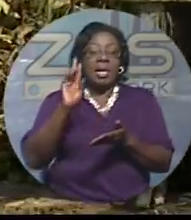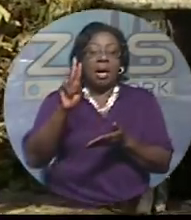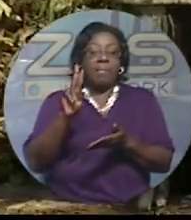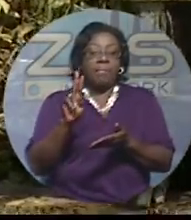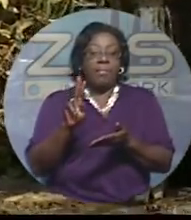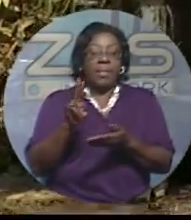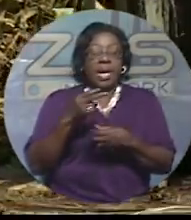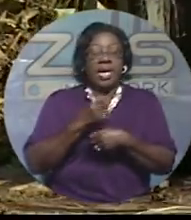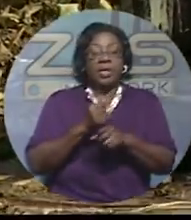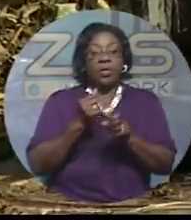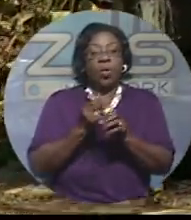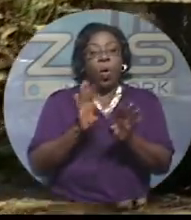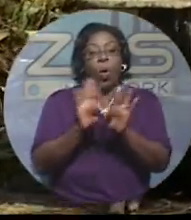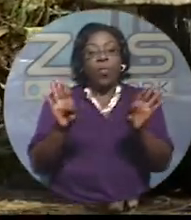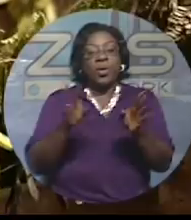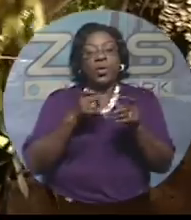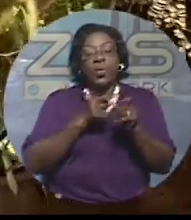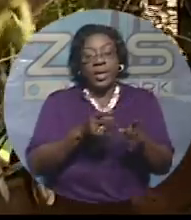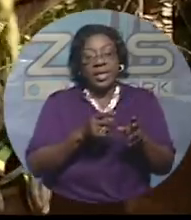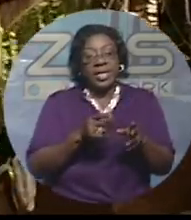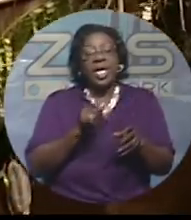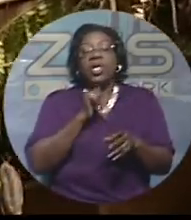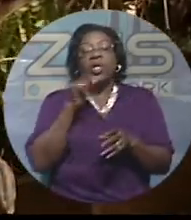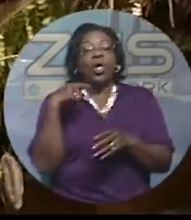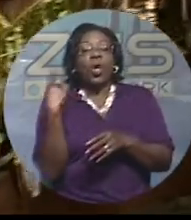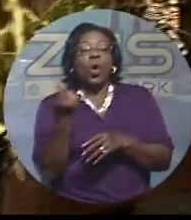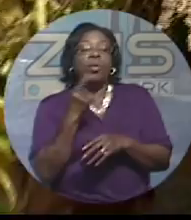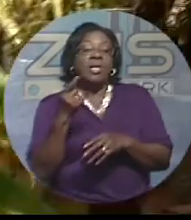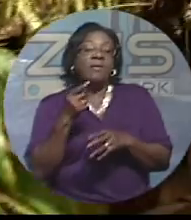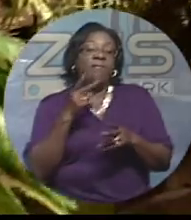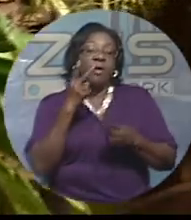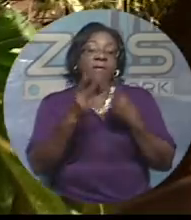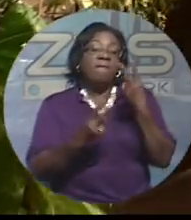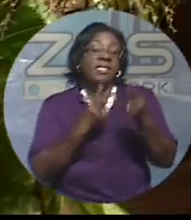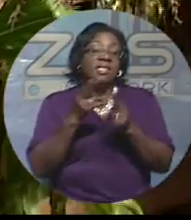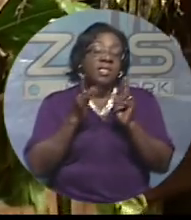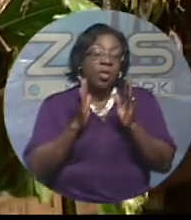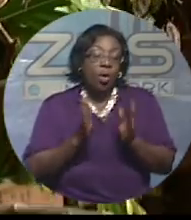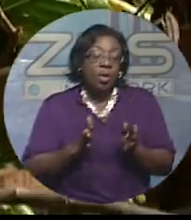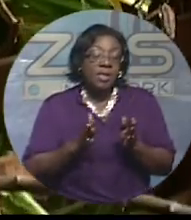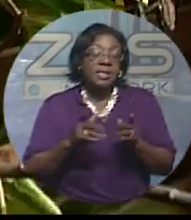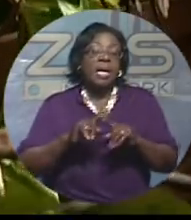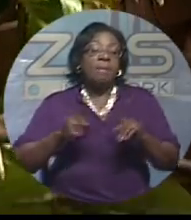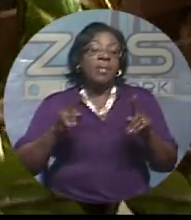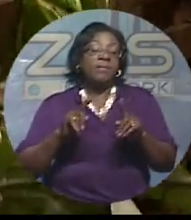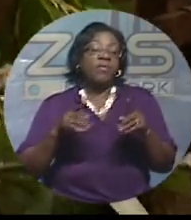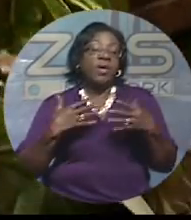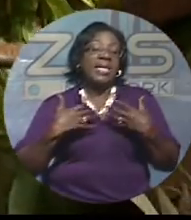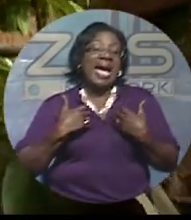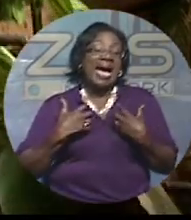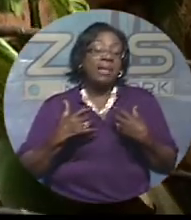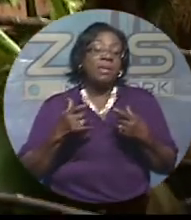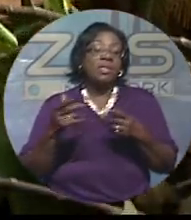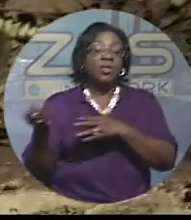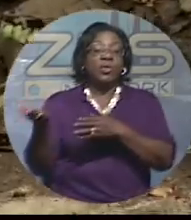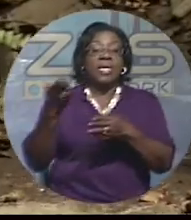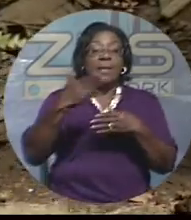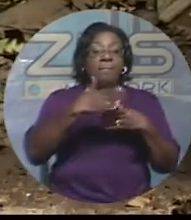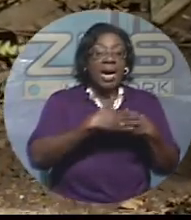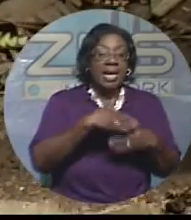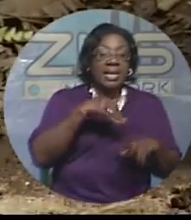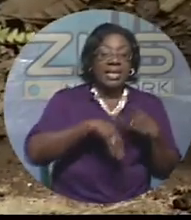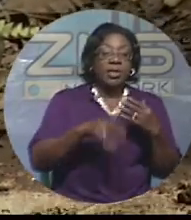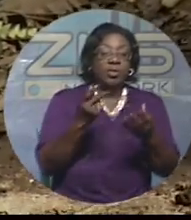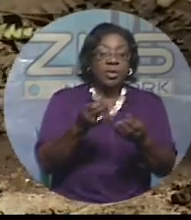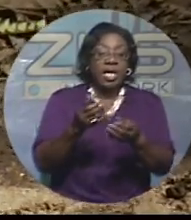for visitors and residents, but for the animals to get them back to their assigned spaces and out of temporary spaces. Animals